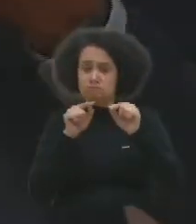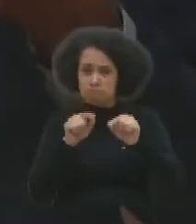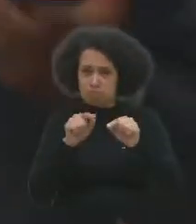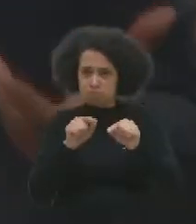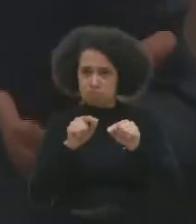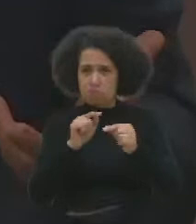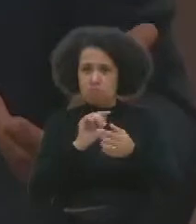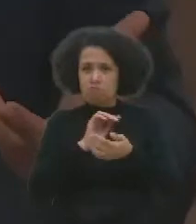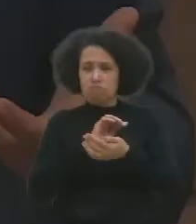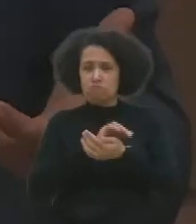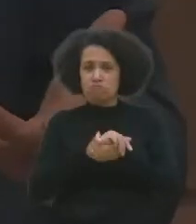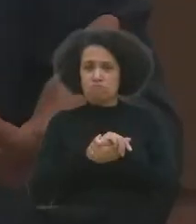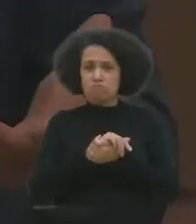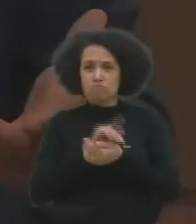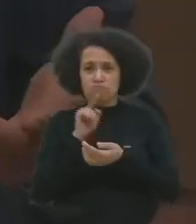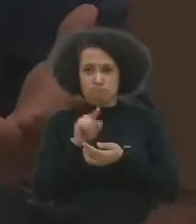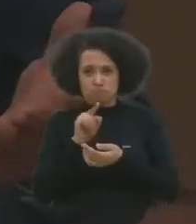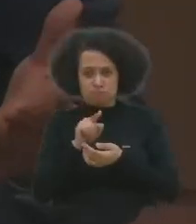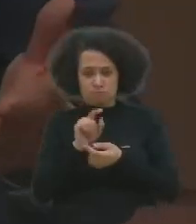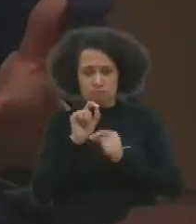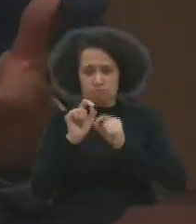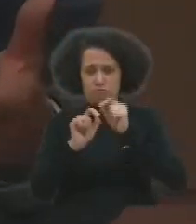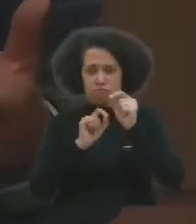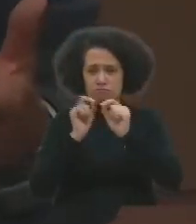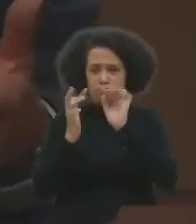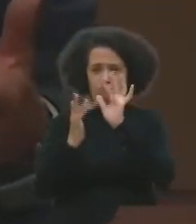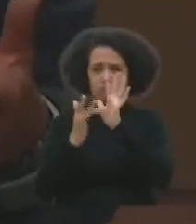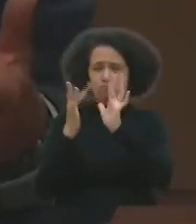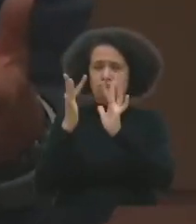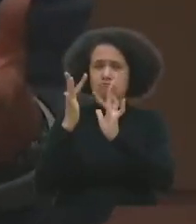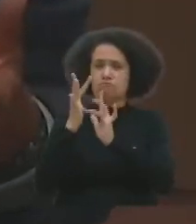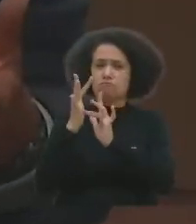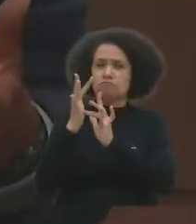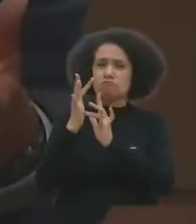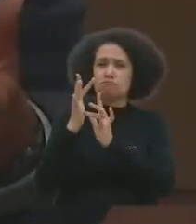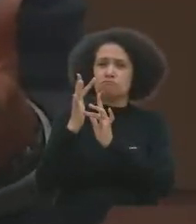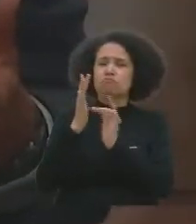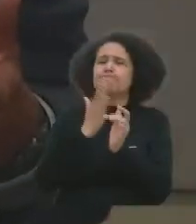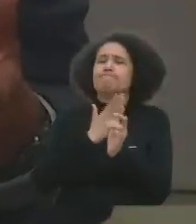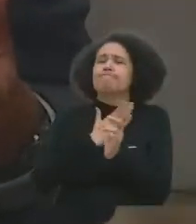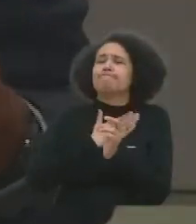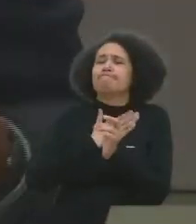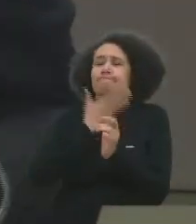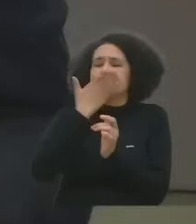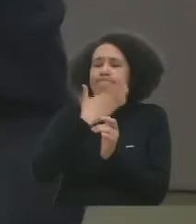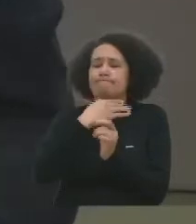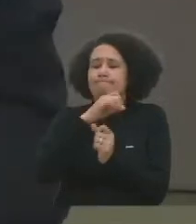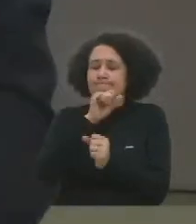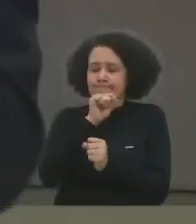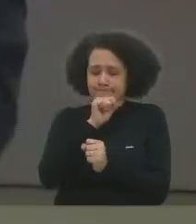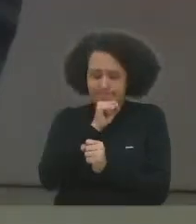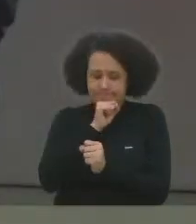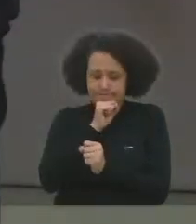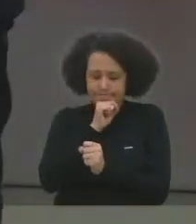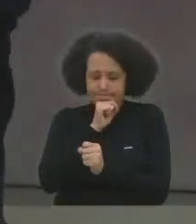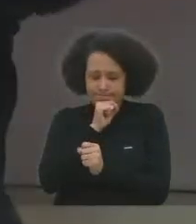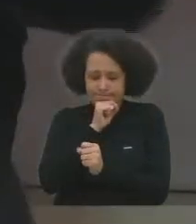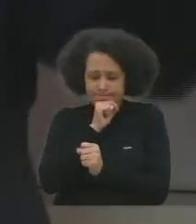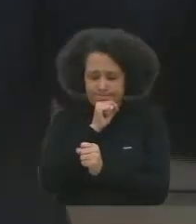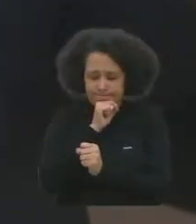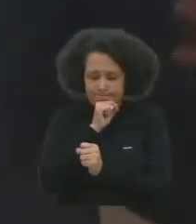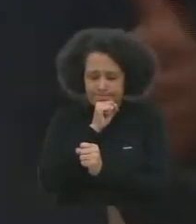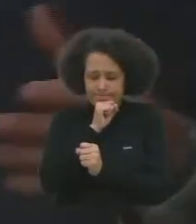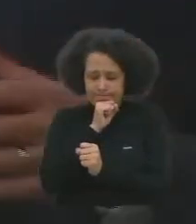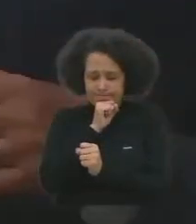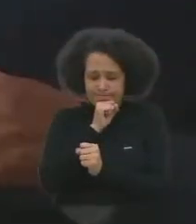his Father. E este é aquele a quem Jesus chama o meu Pai. And when Jesus spoke to his followers,